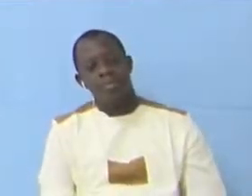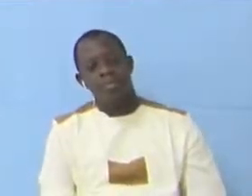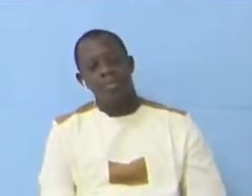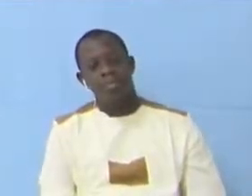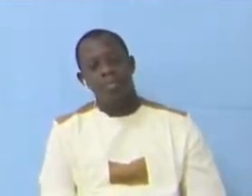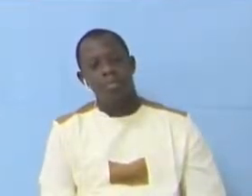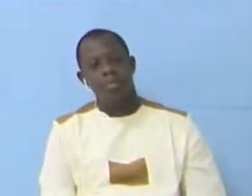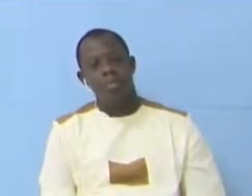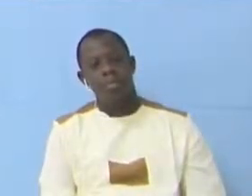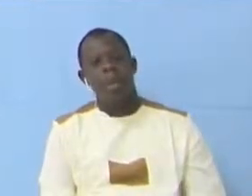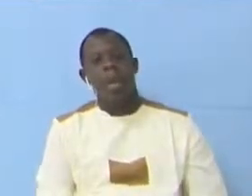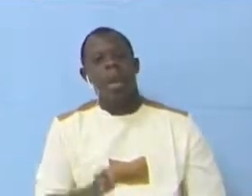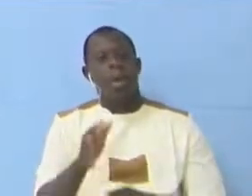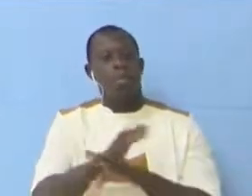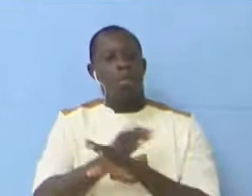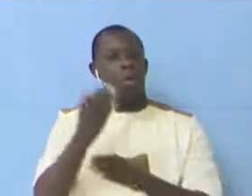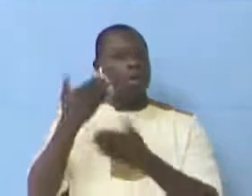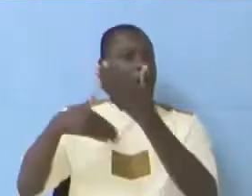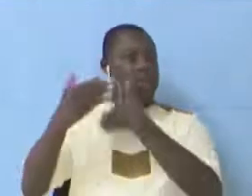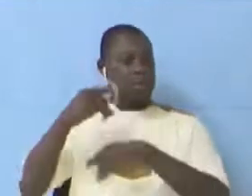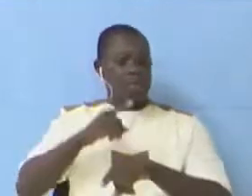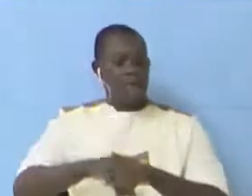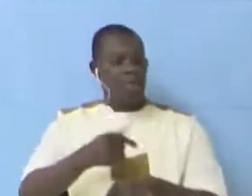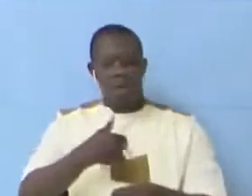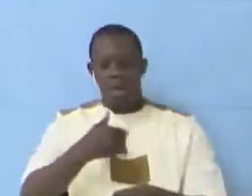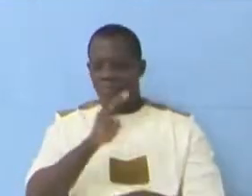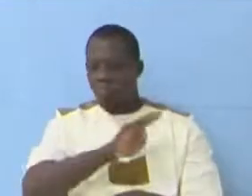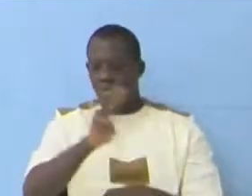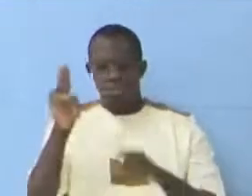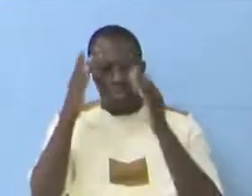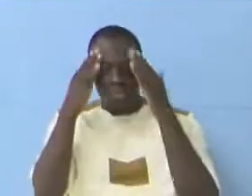At that time, I knew nothing about Daba.